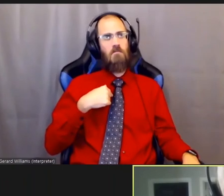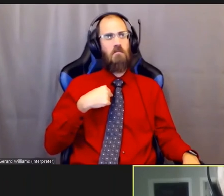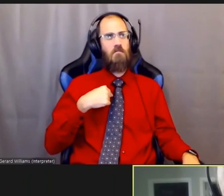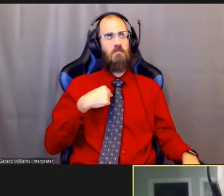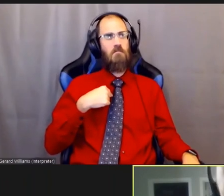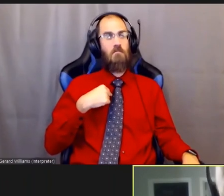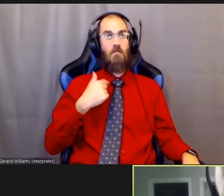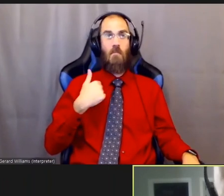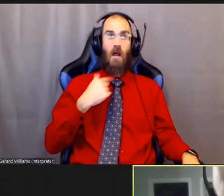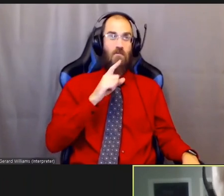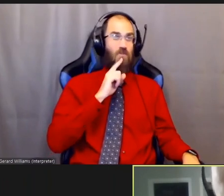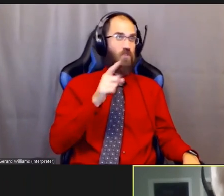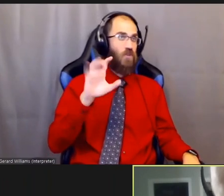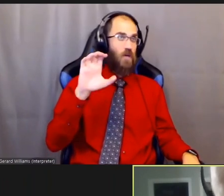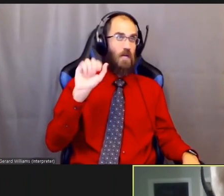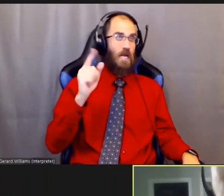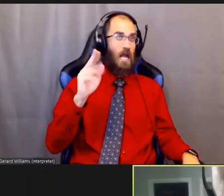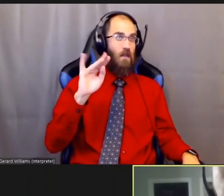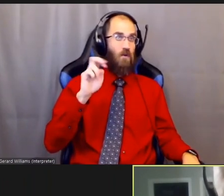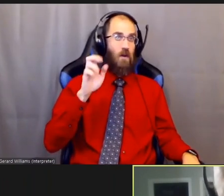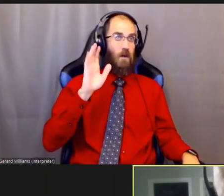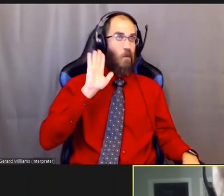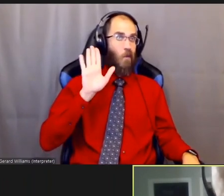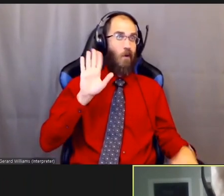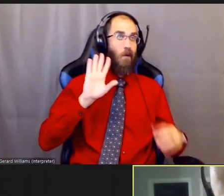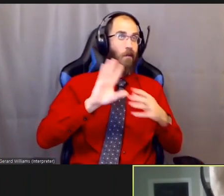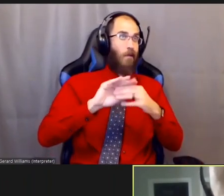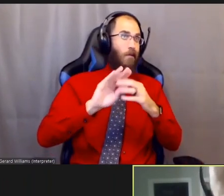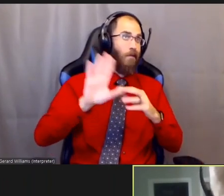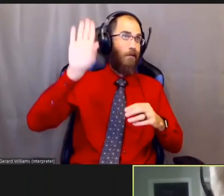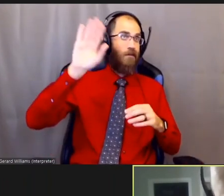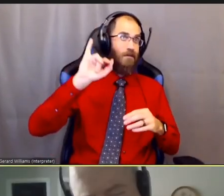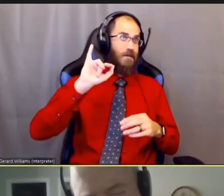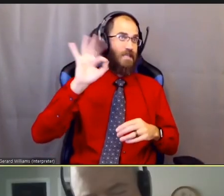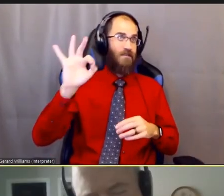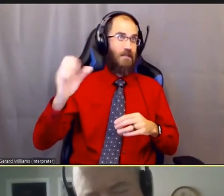And I'm sure she'll interrupt us if that changes.